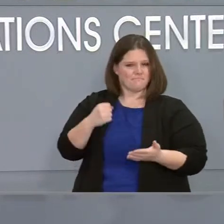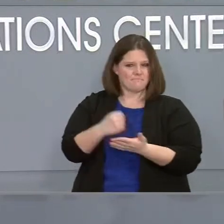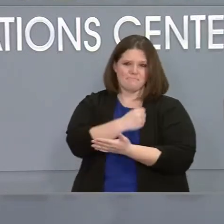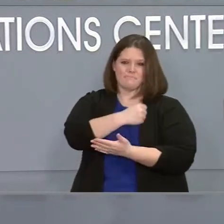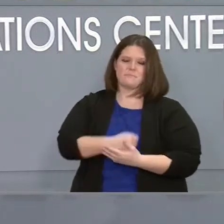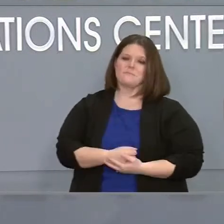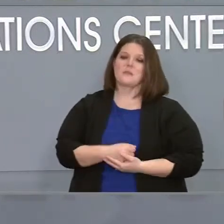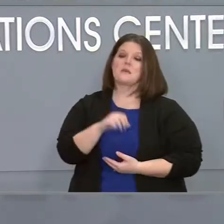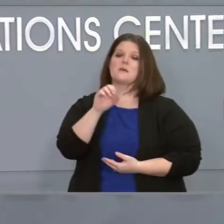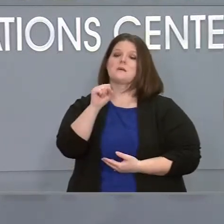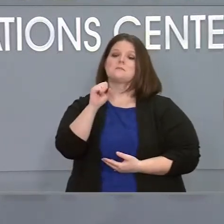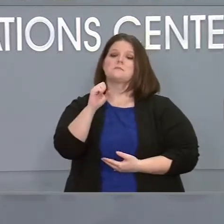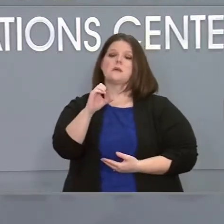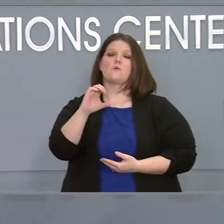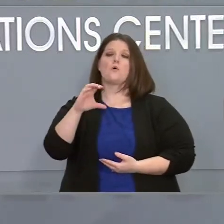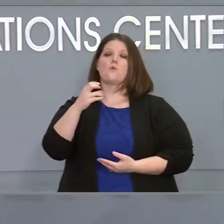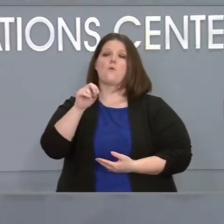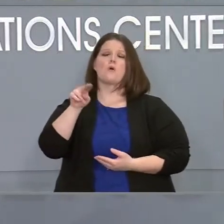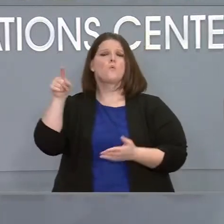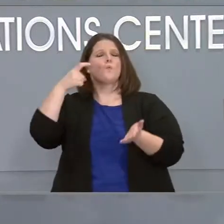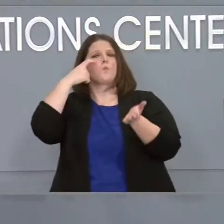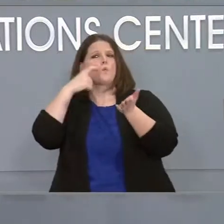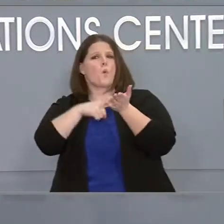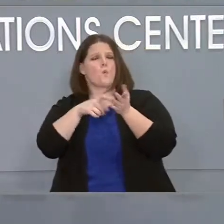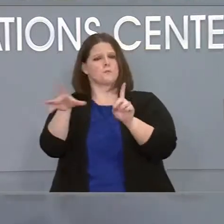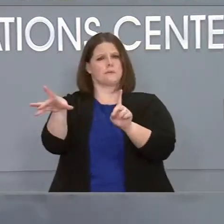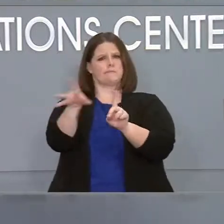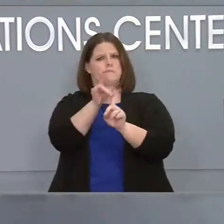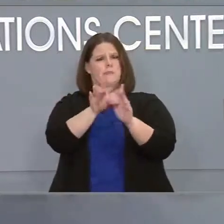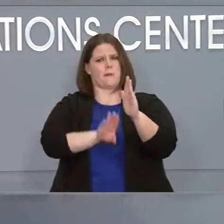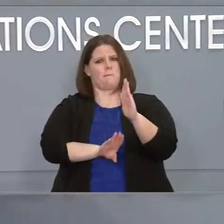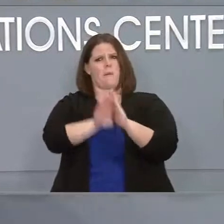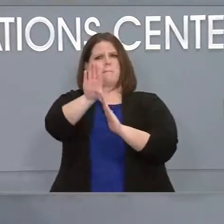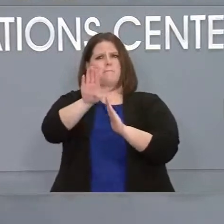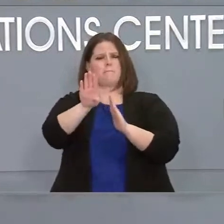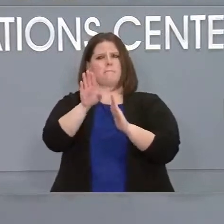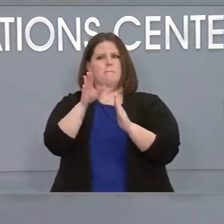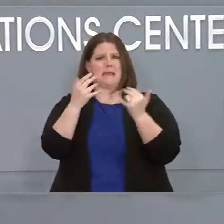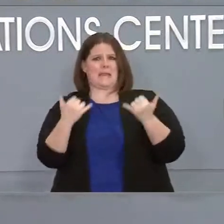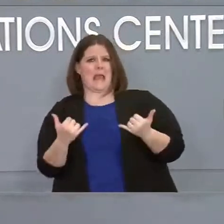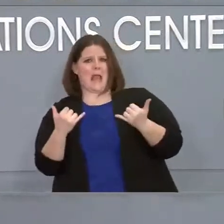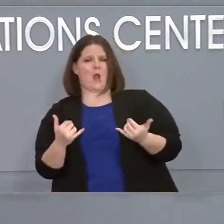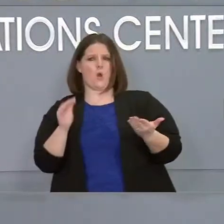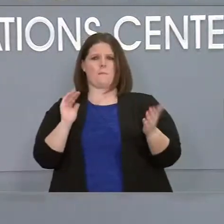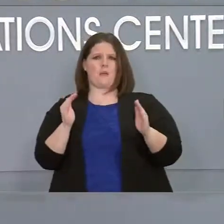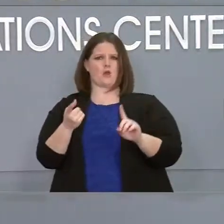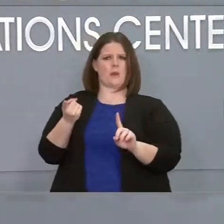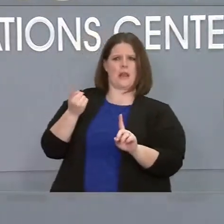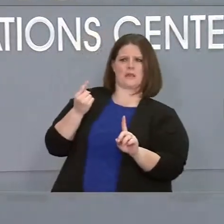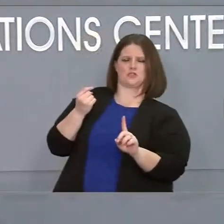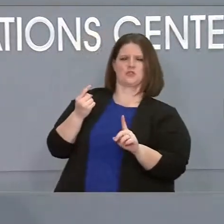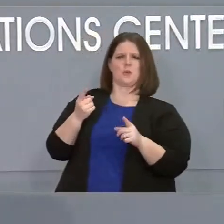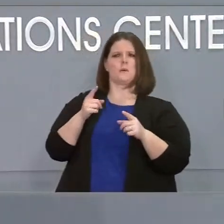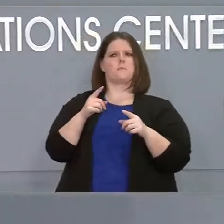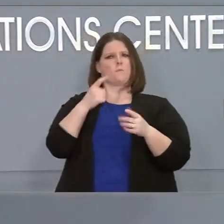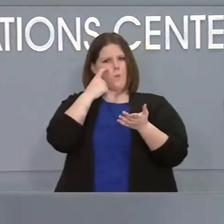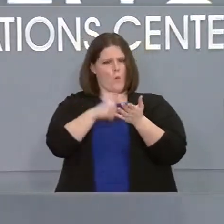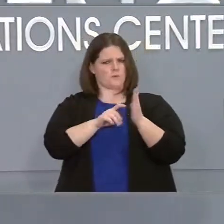Secretary Cohen, you noted the cases are rising more quickly right now than they were last year. But a year ago today, there